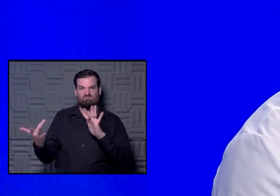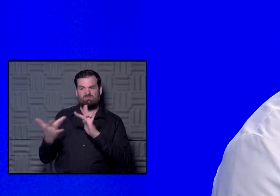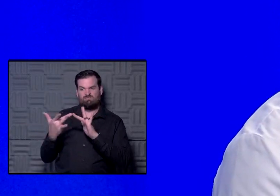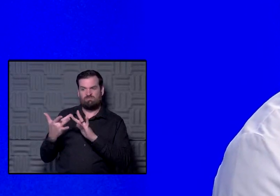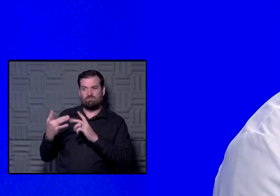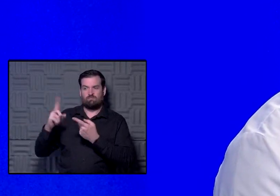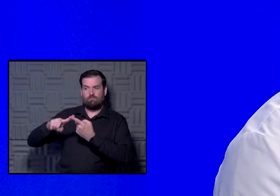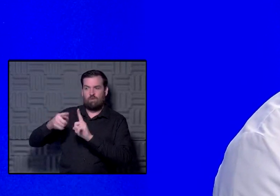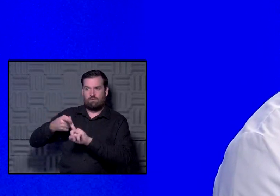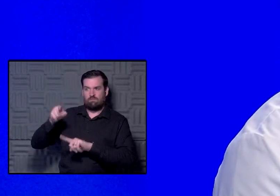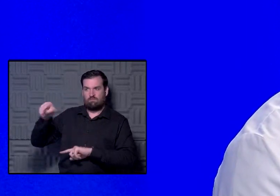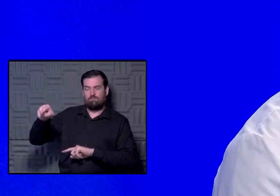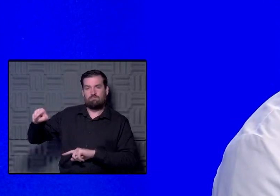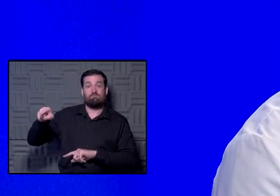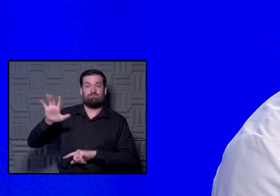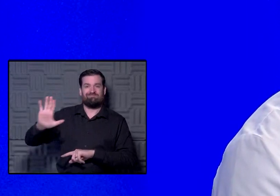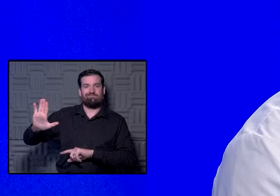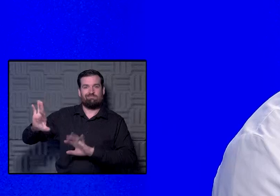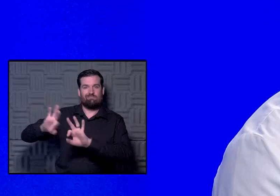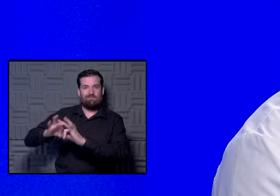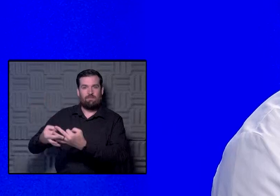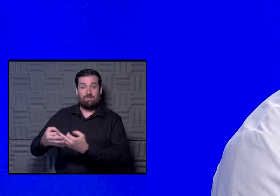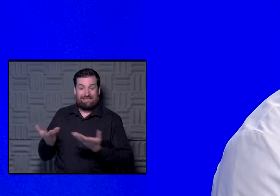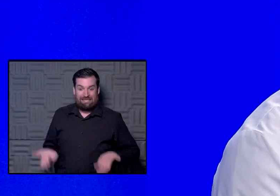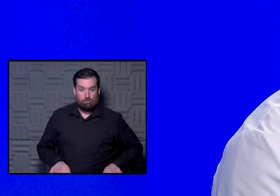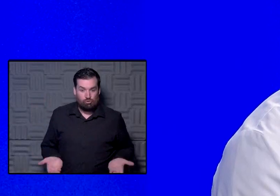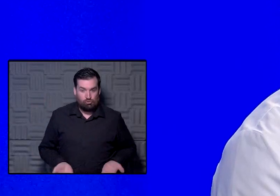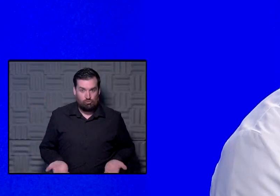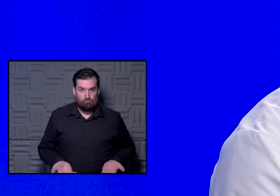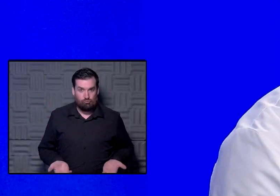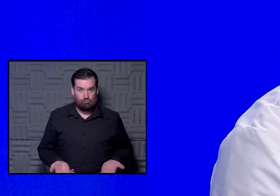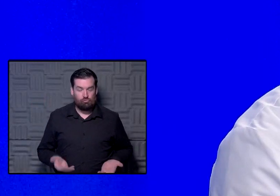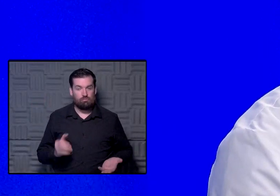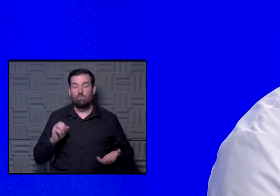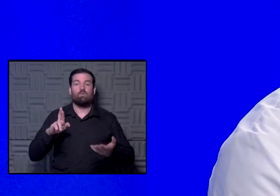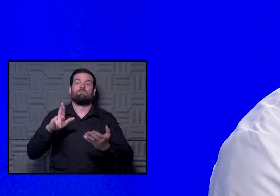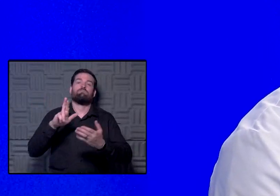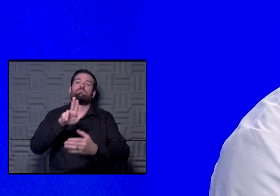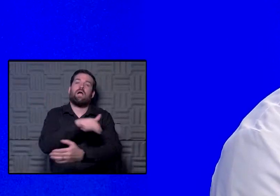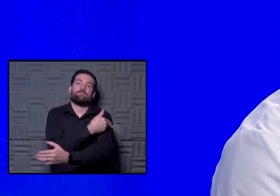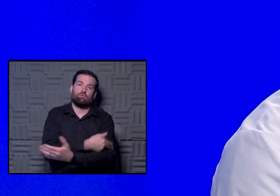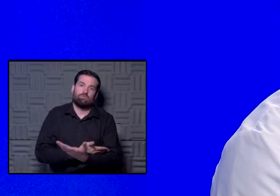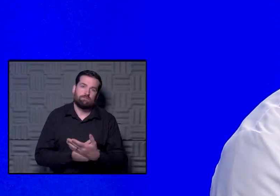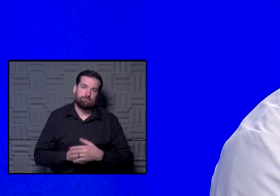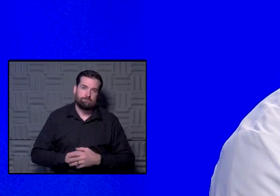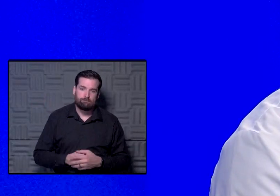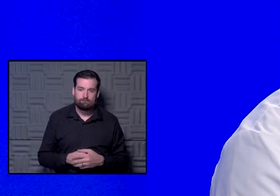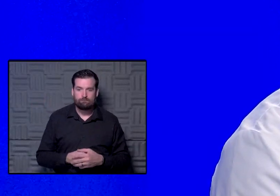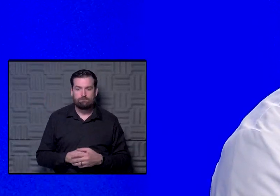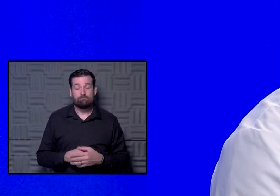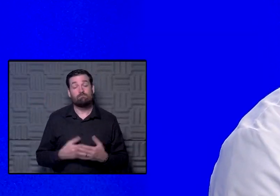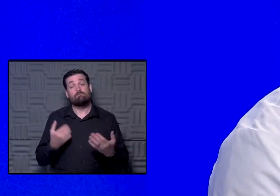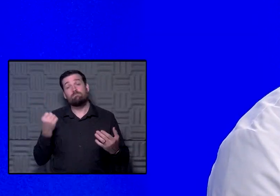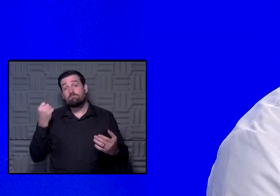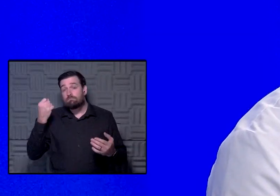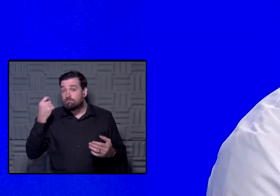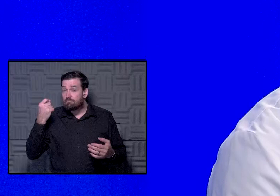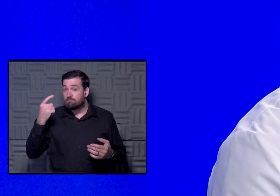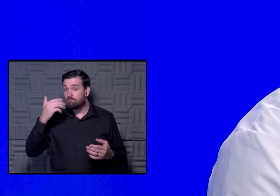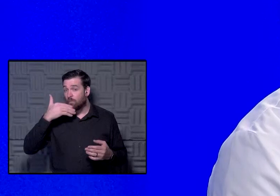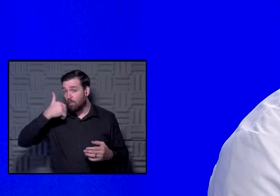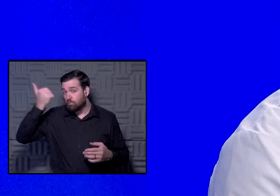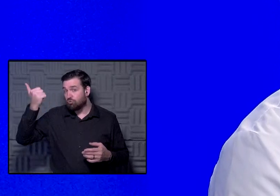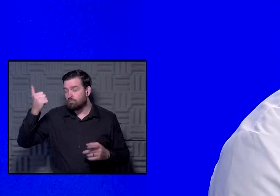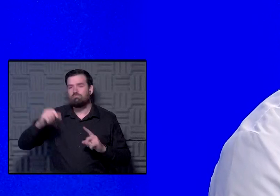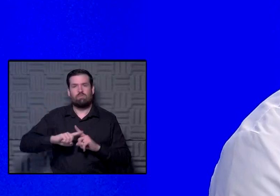from a friend about a relative who is here or in the hospital who, albeit they're a little bit older